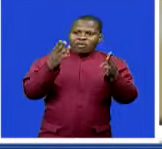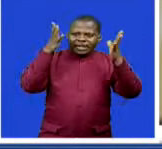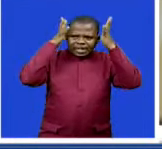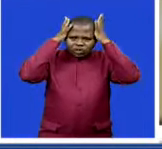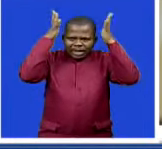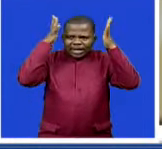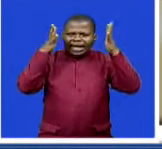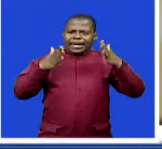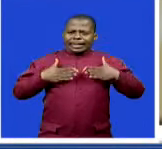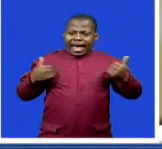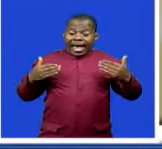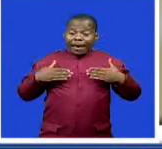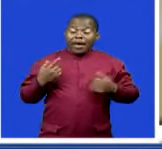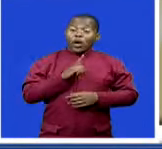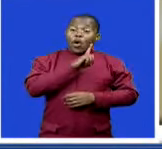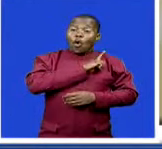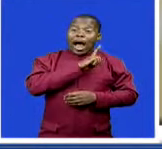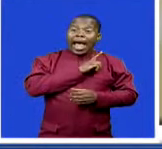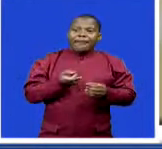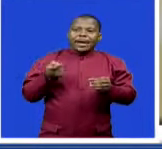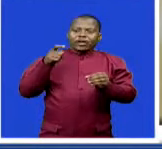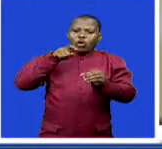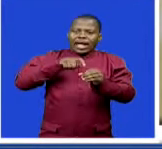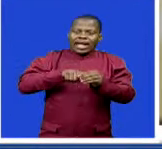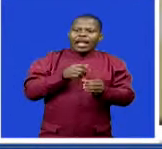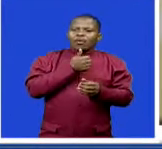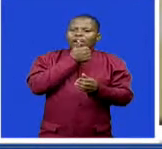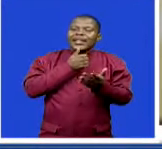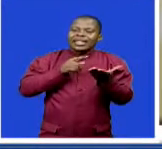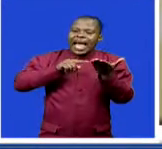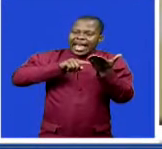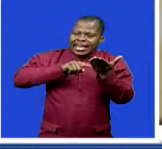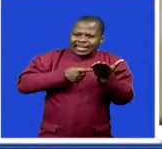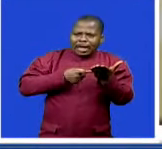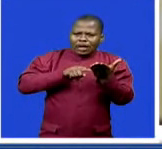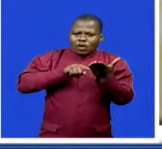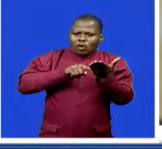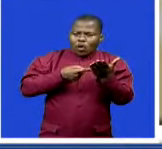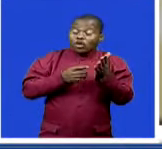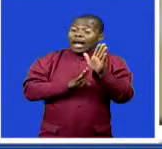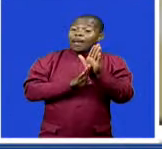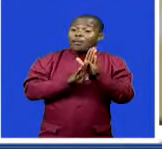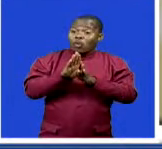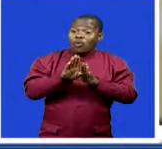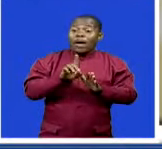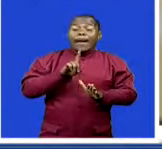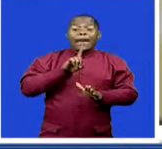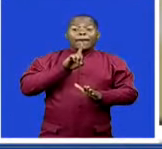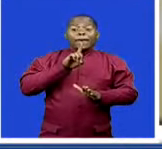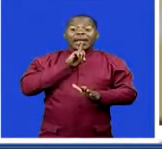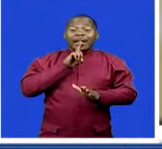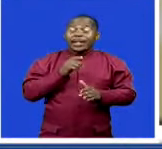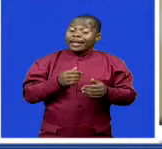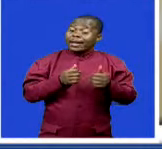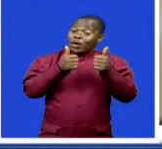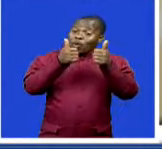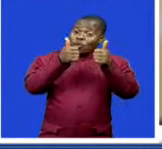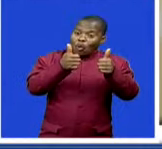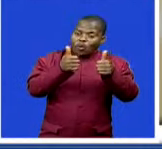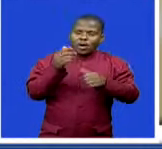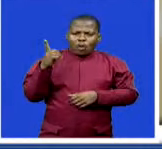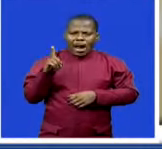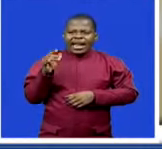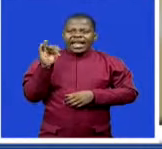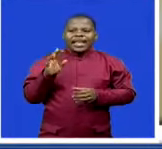into e-technology. We are happy to see Maswati in technology today. Kepha kungaba kuhle ukuthi nasingena